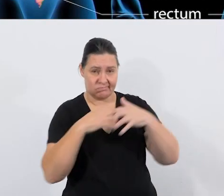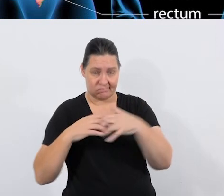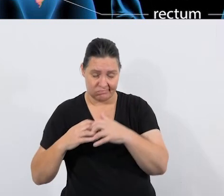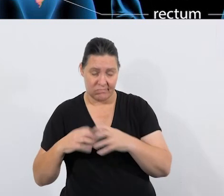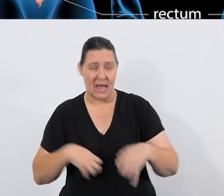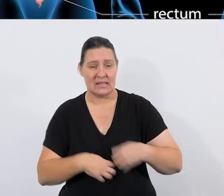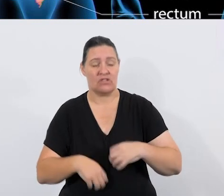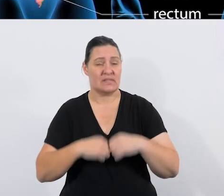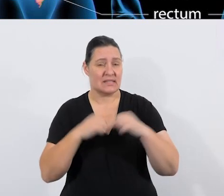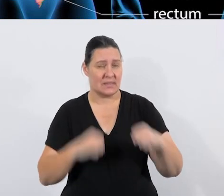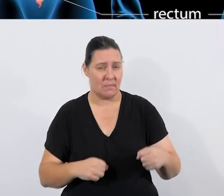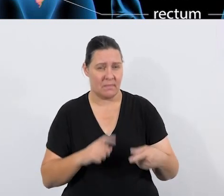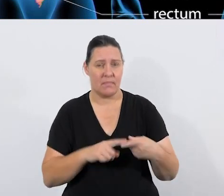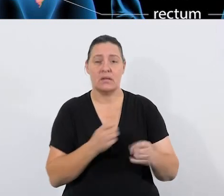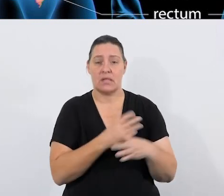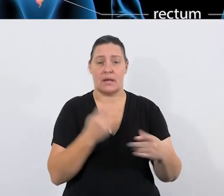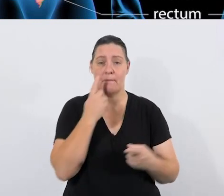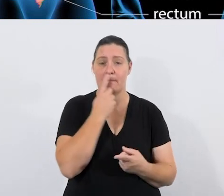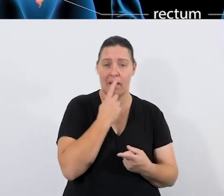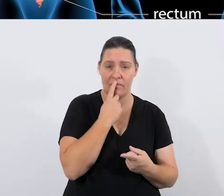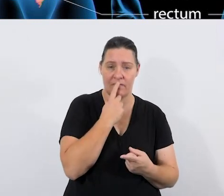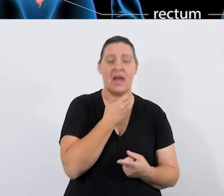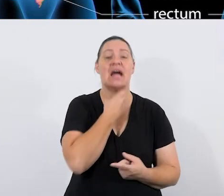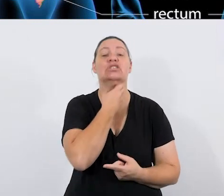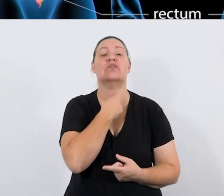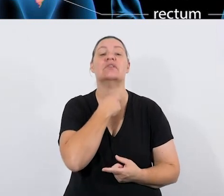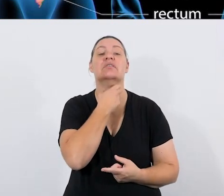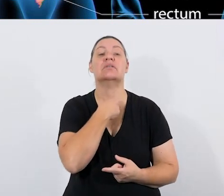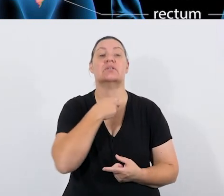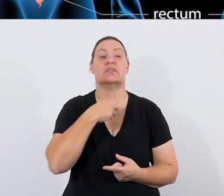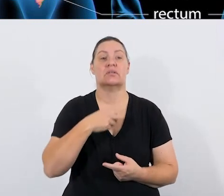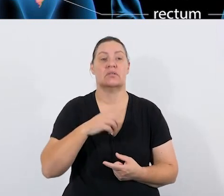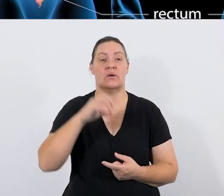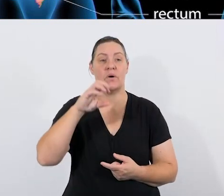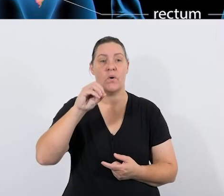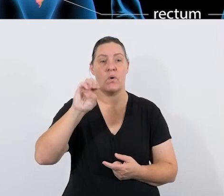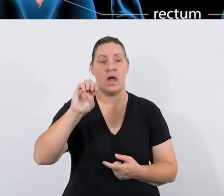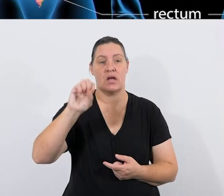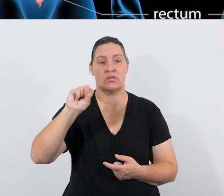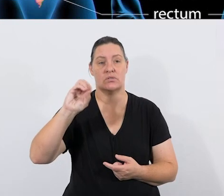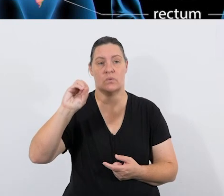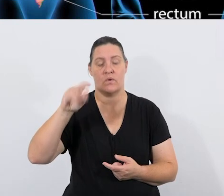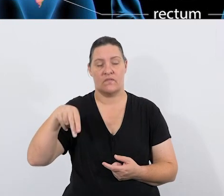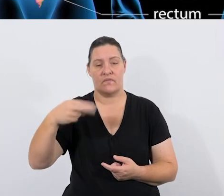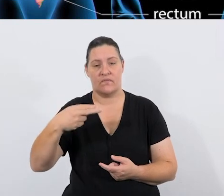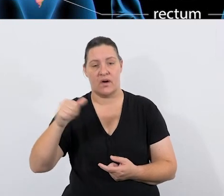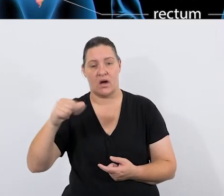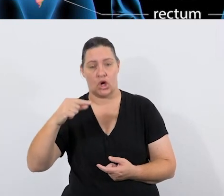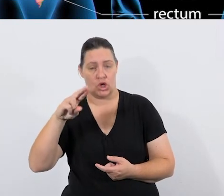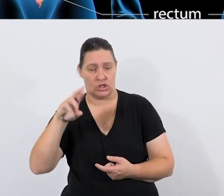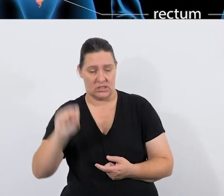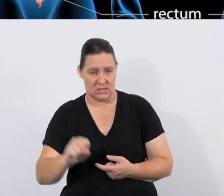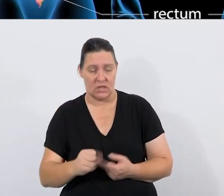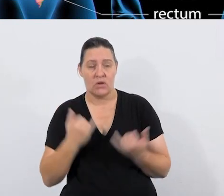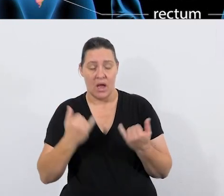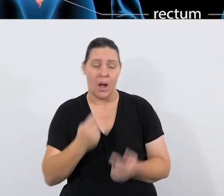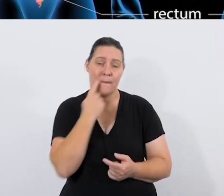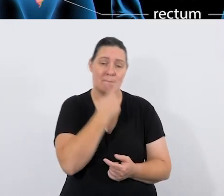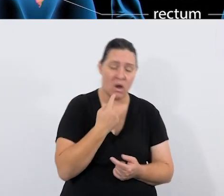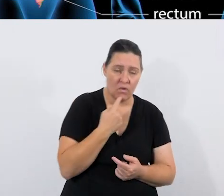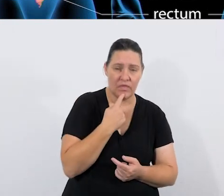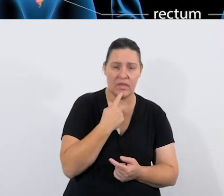the biochemical breakdown by enzymes. So when the food that you are chewing is mixed with saliva